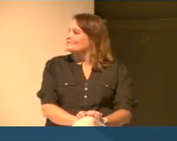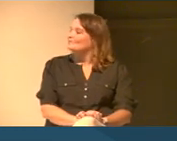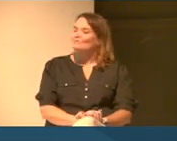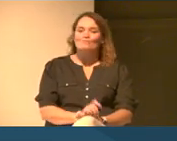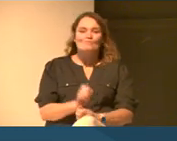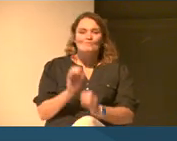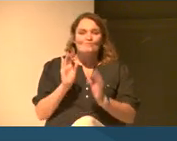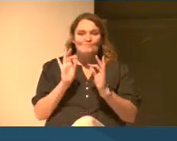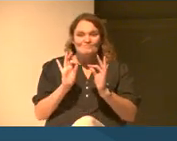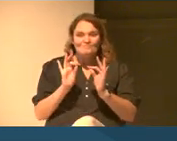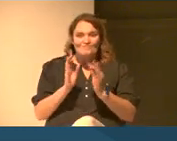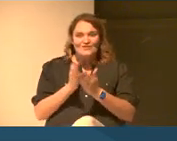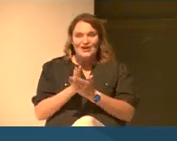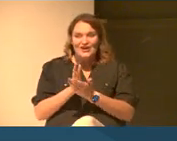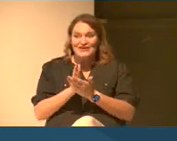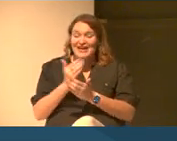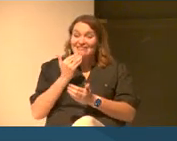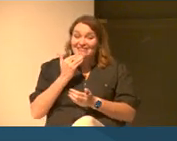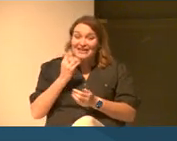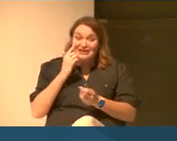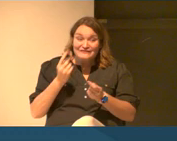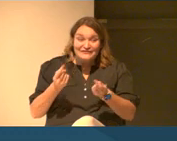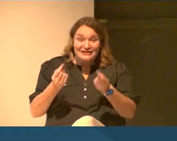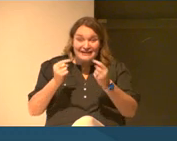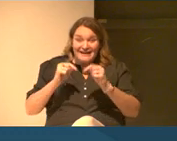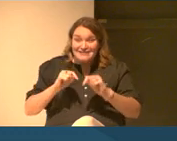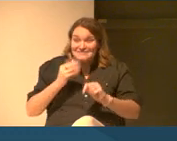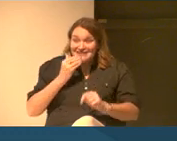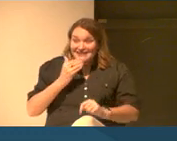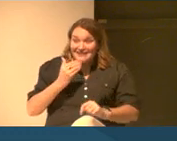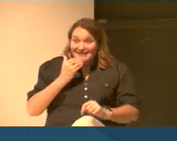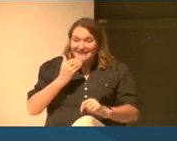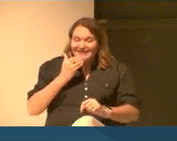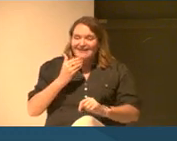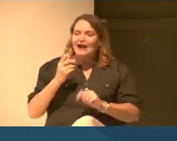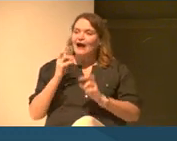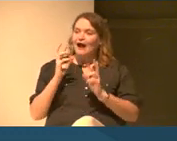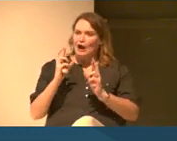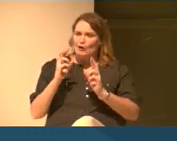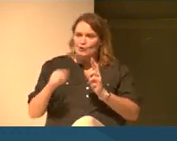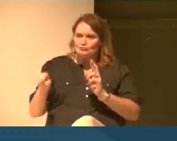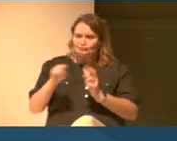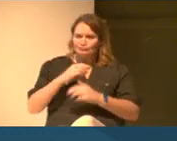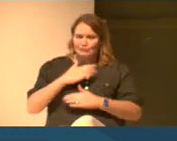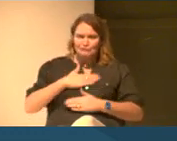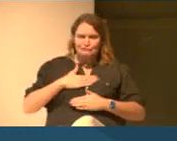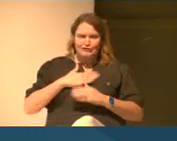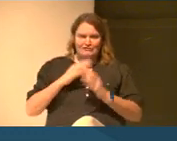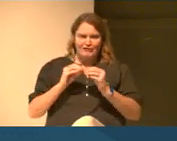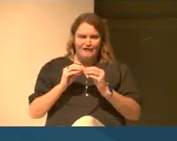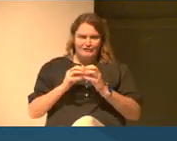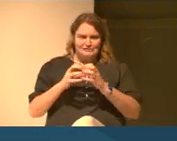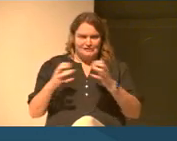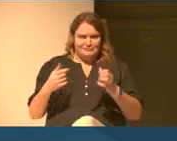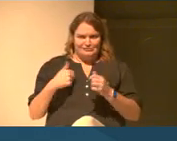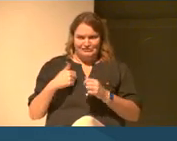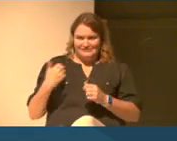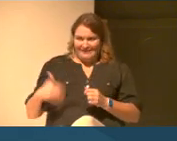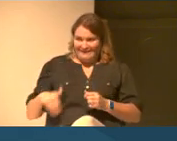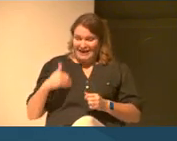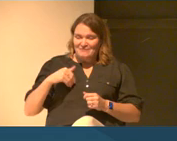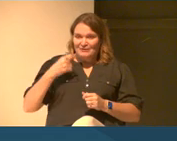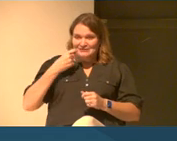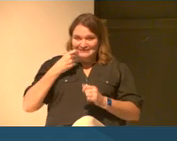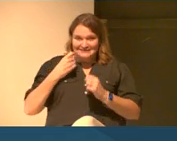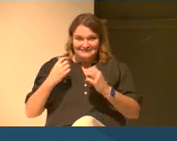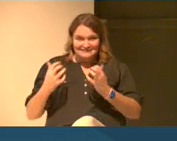All right. Thank you all so much for coming. I hope you all are enjoying the conference as much as I am. I was in the last session here in the